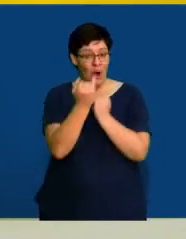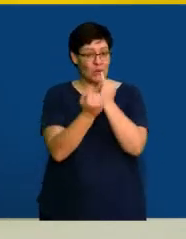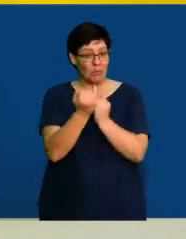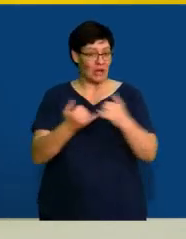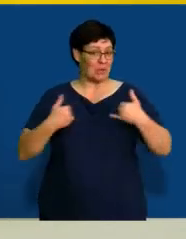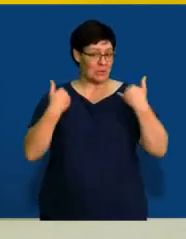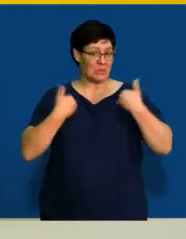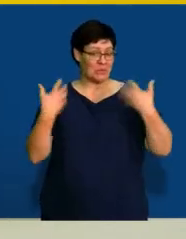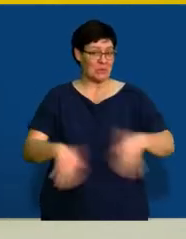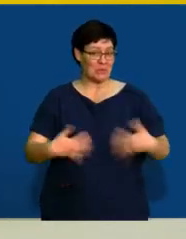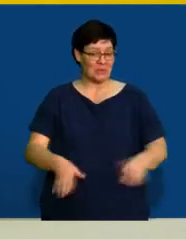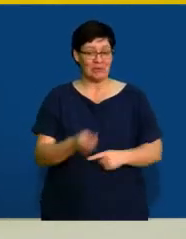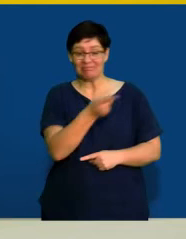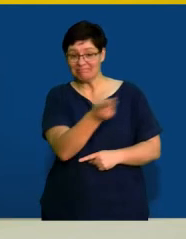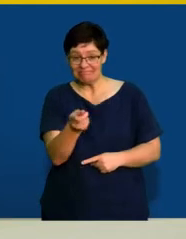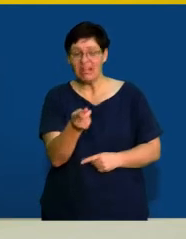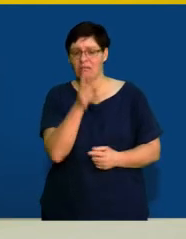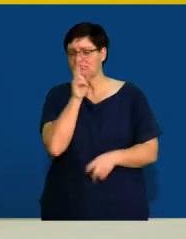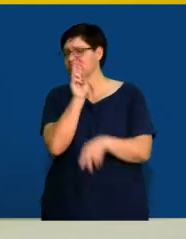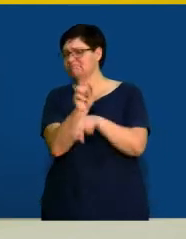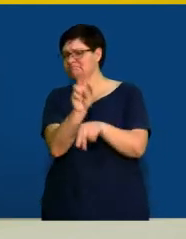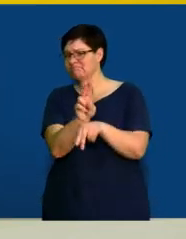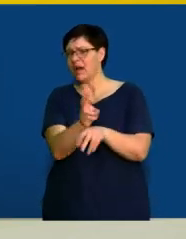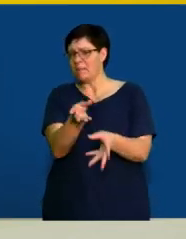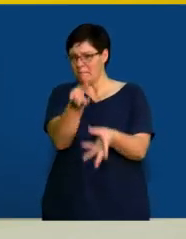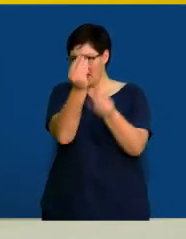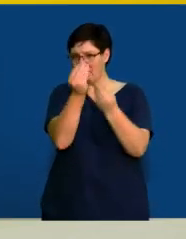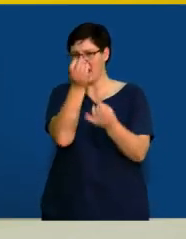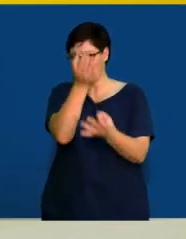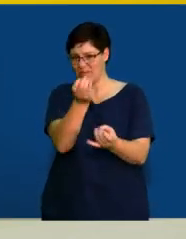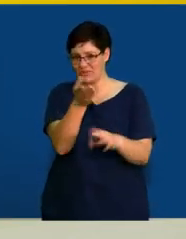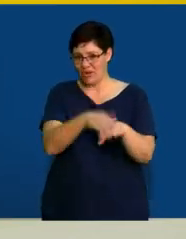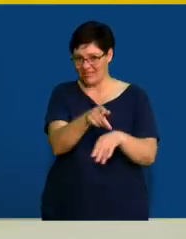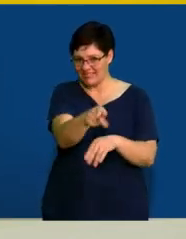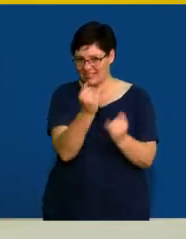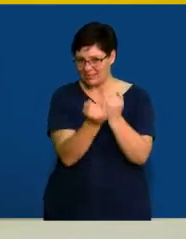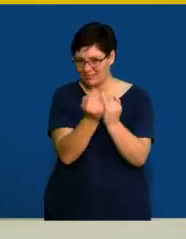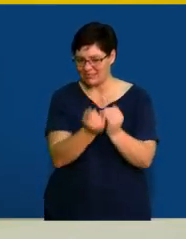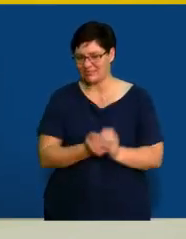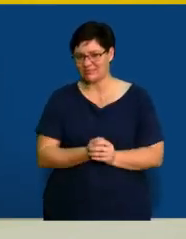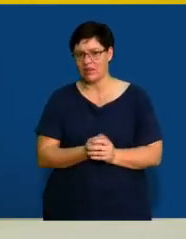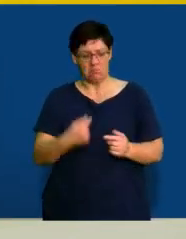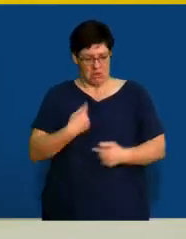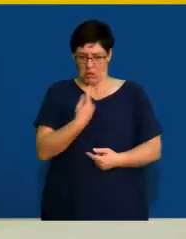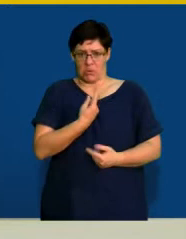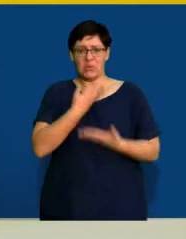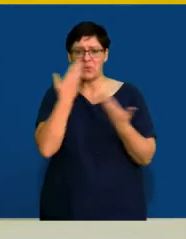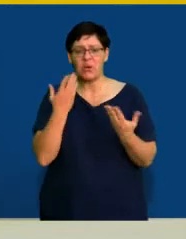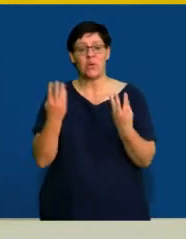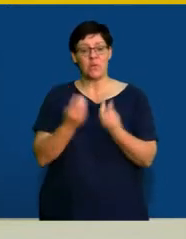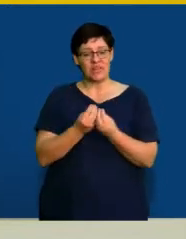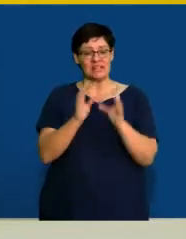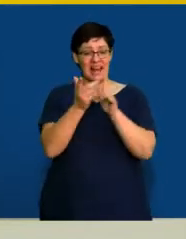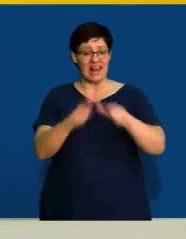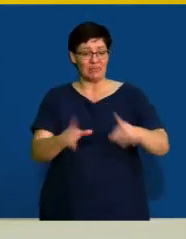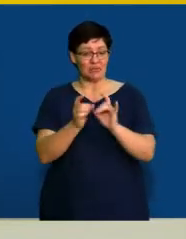on for you guys, so please do stay tuned to get all of the details on that. As always, I'm not alone. With me are my